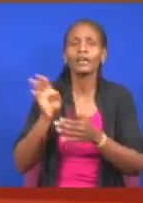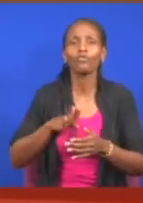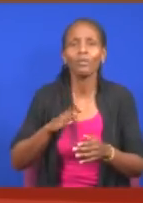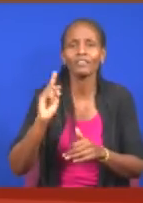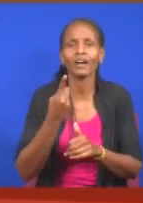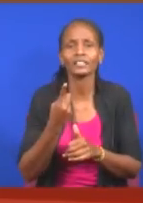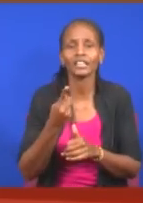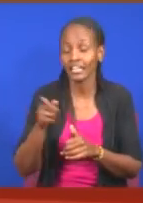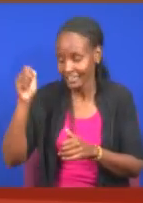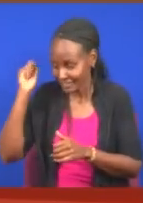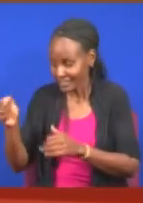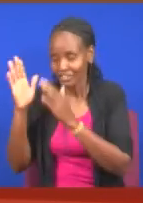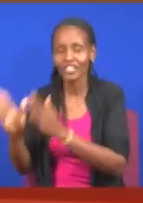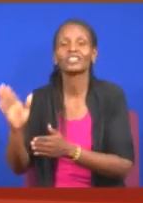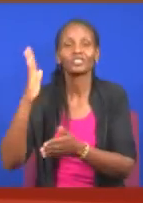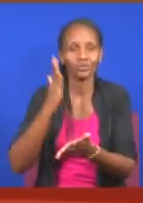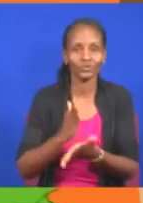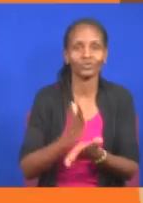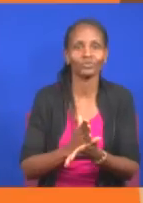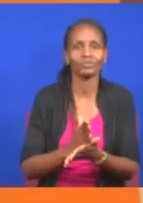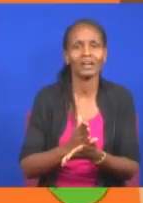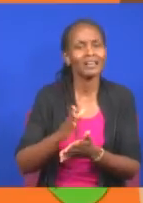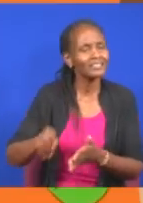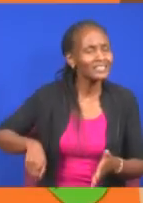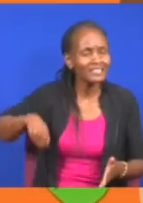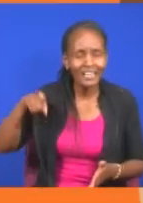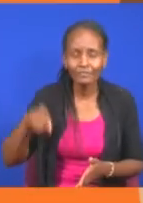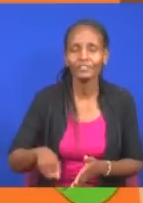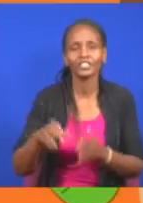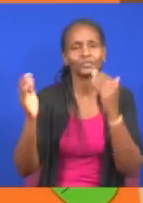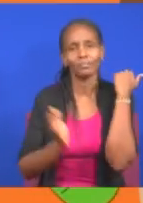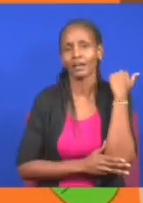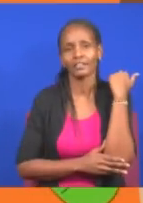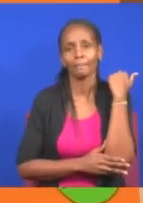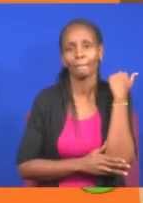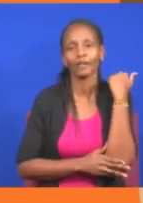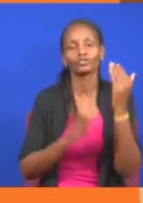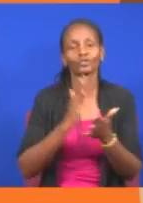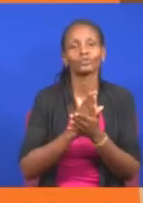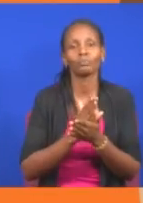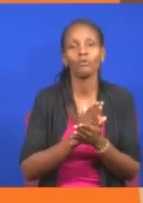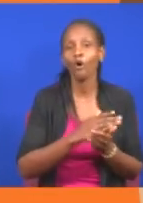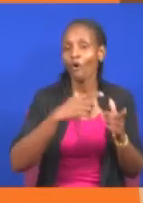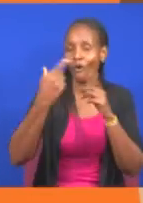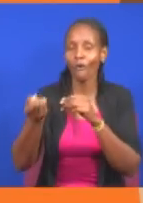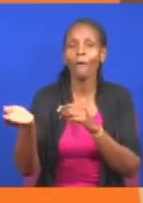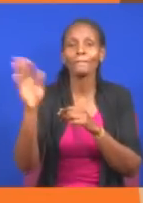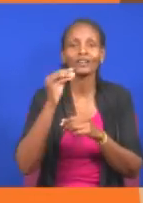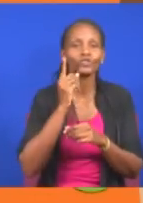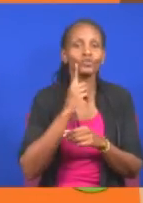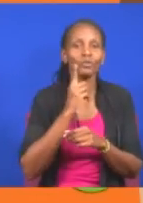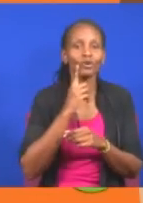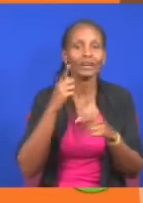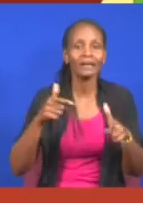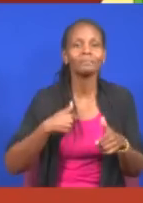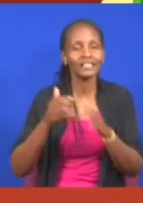unfair judge. He was so selfish. Excellent. Now go on and come back tomorrow. Let me sleep.